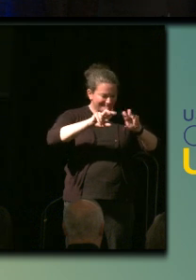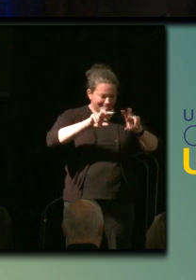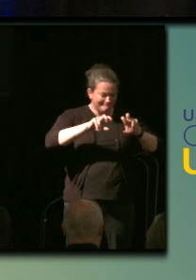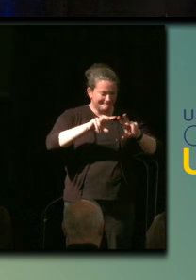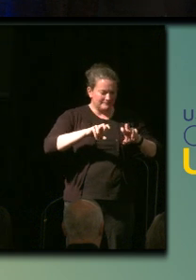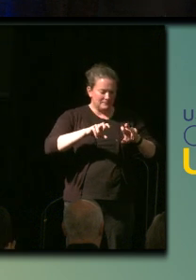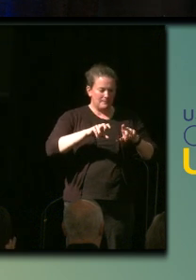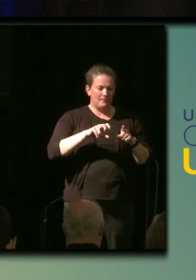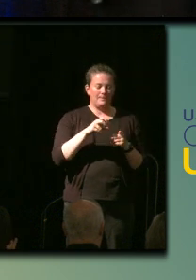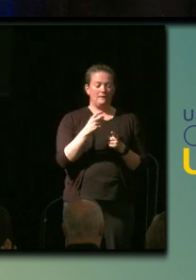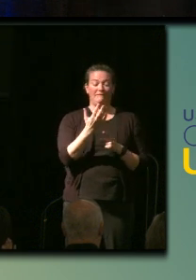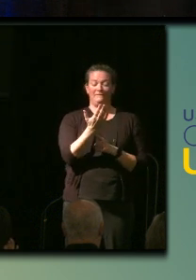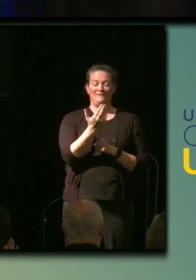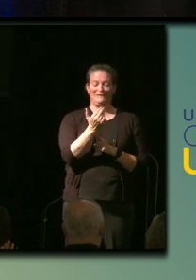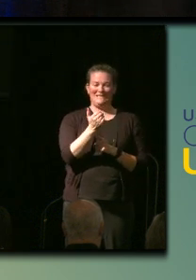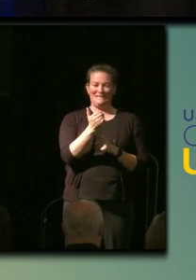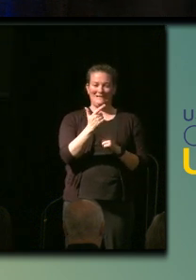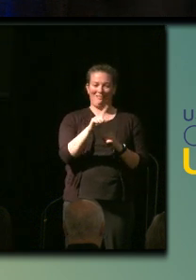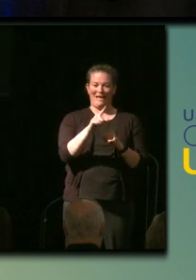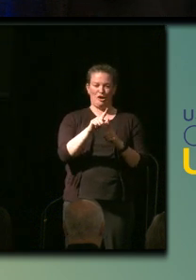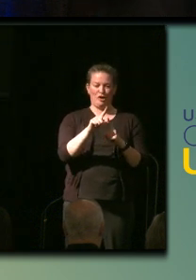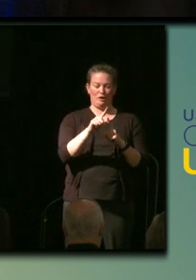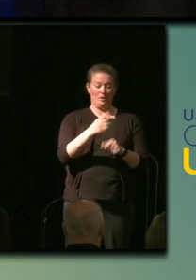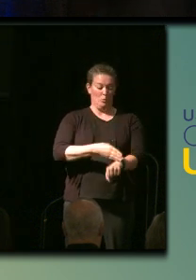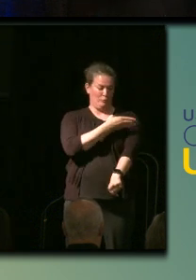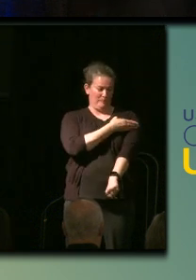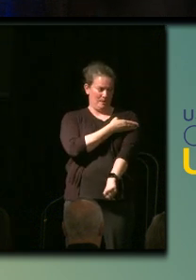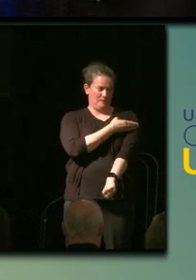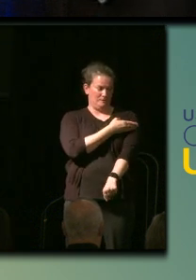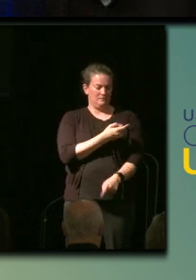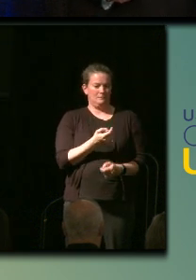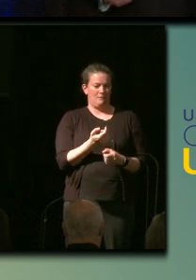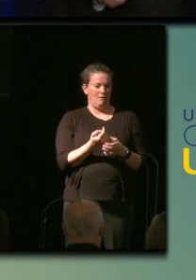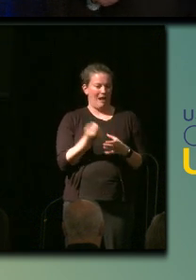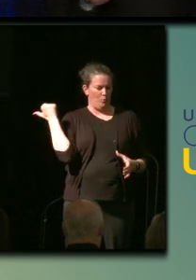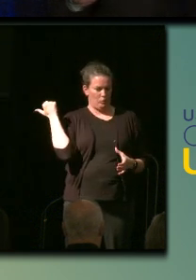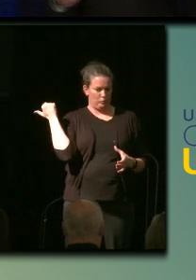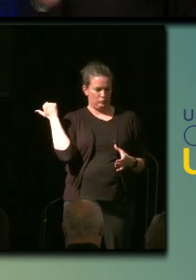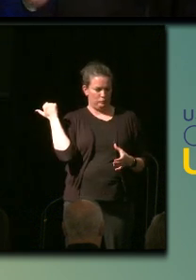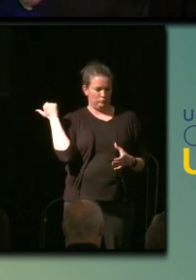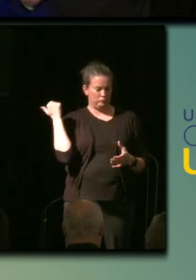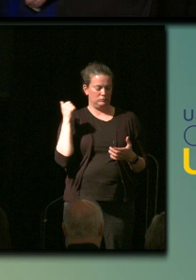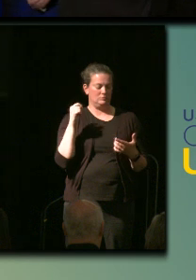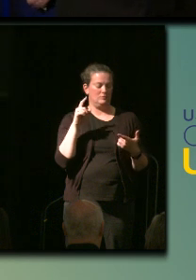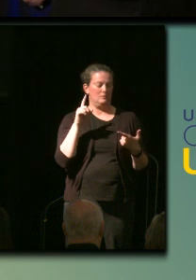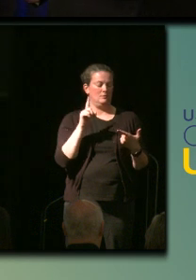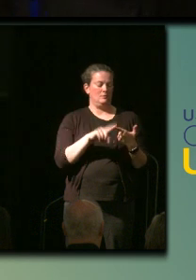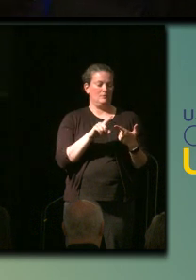that 15-letter disparity, and what if we took out the patients who had less than 8 degrees of central visual field?